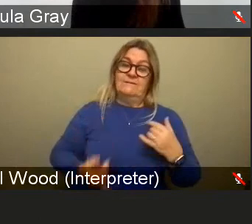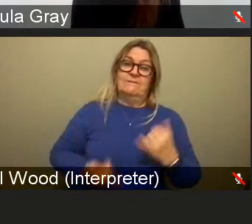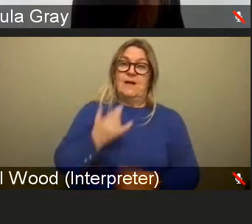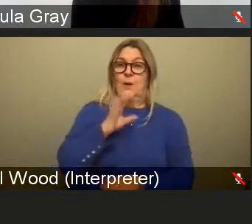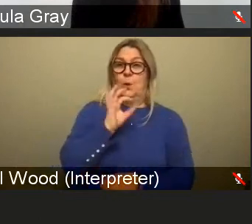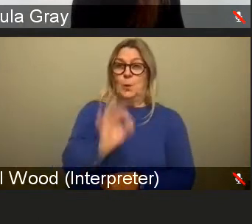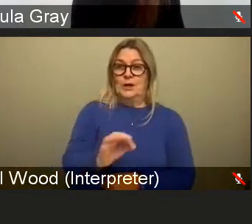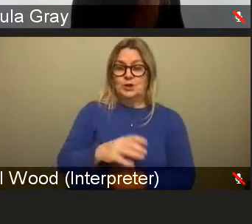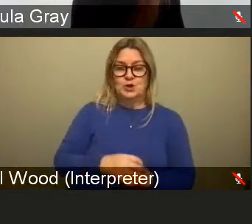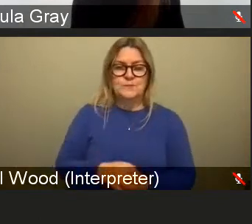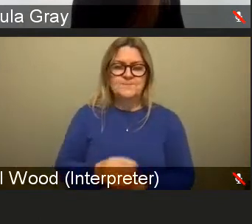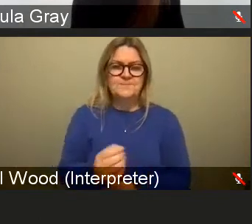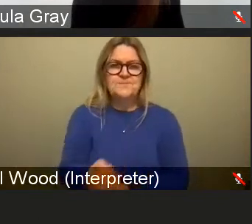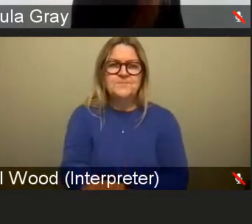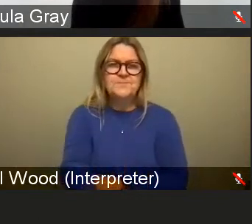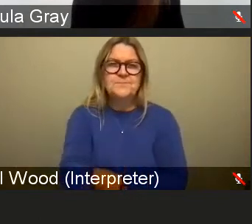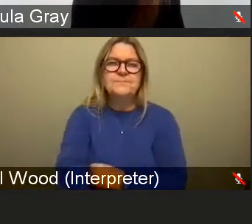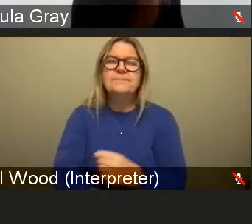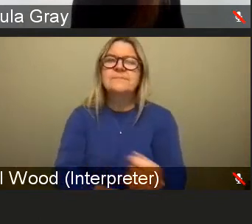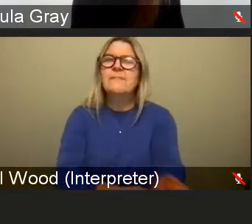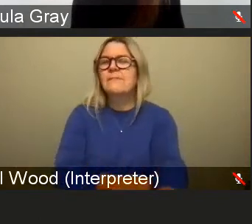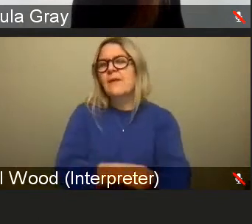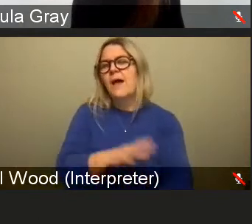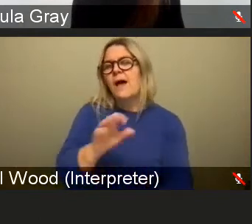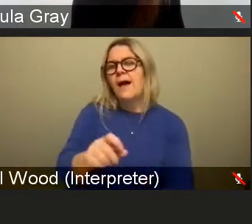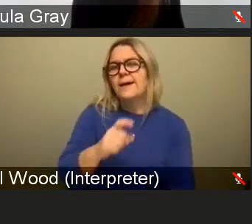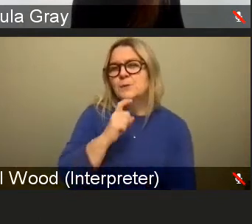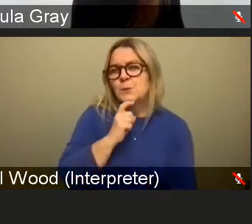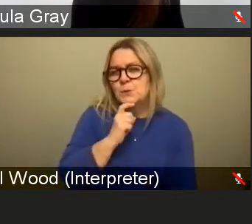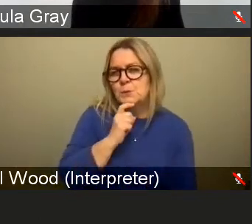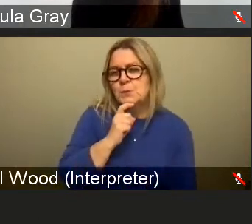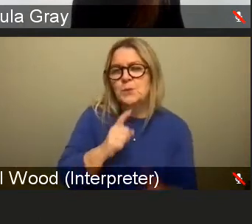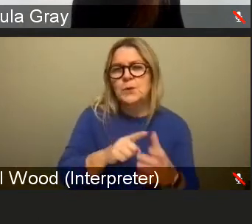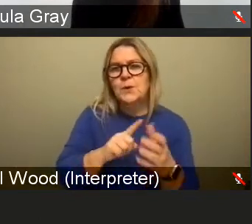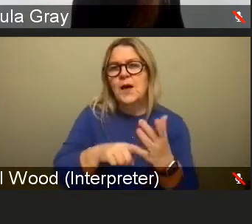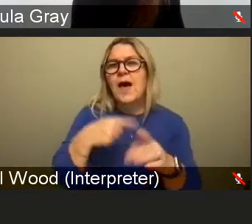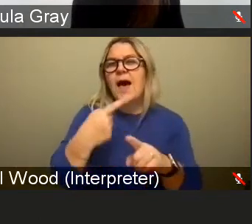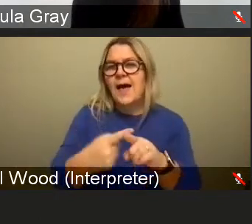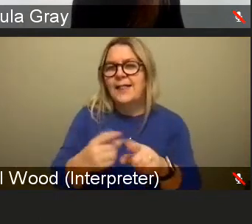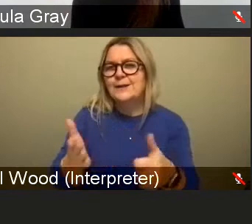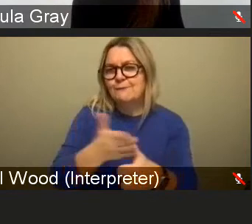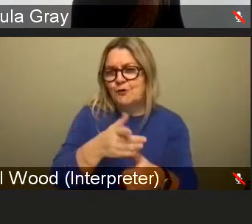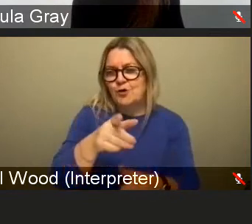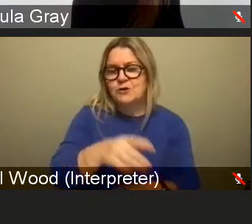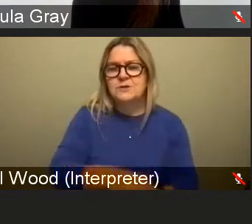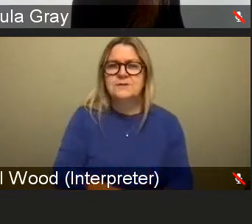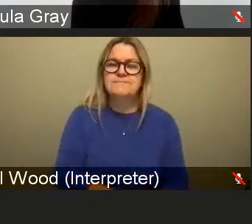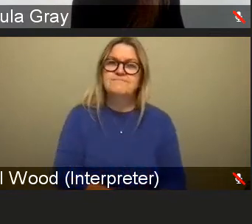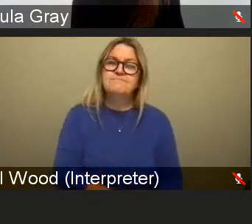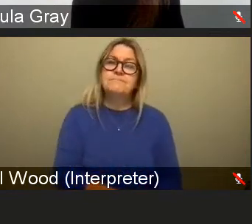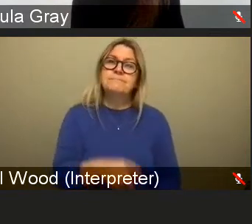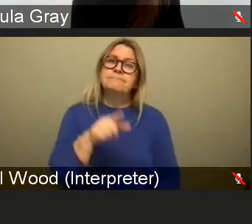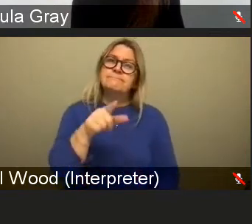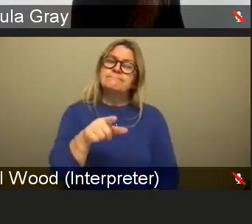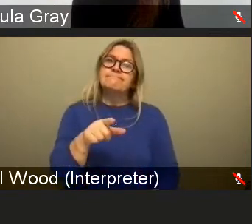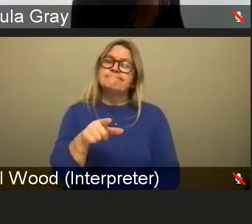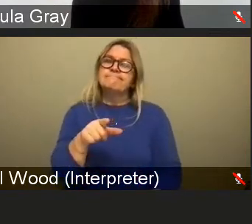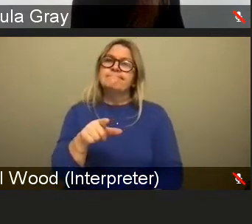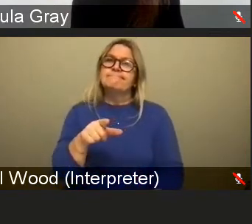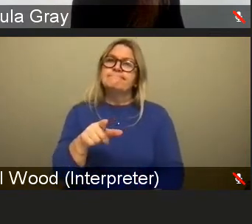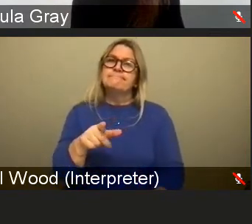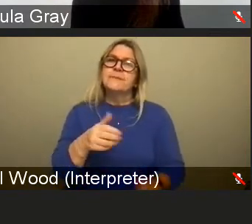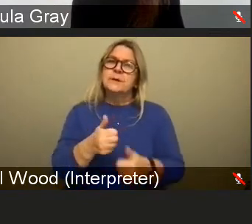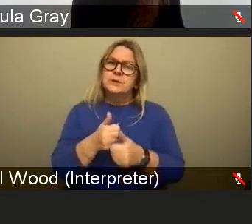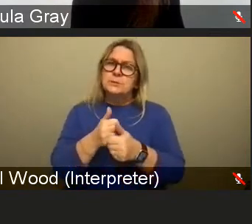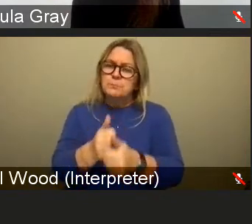how important, and I think I'll come to Alex first this time, how important is the backing of the CEO